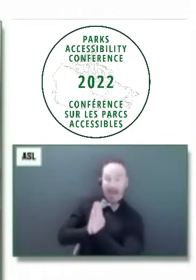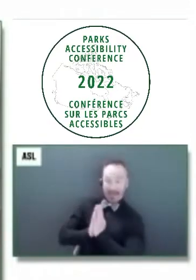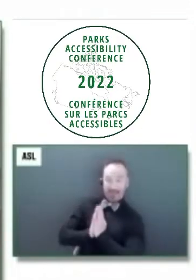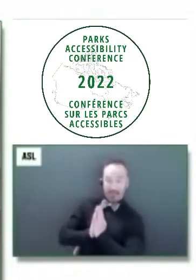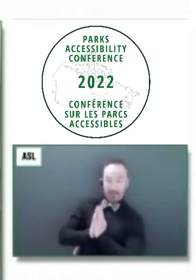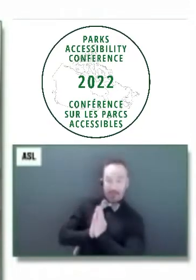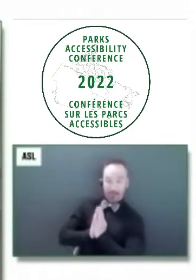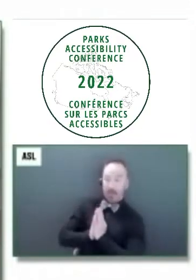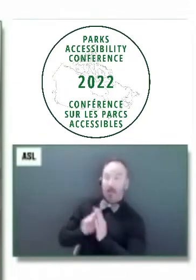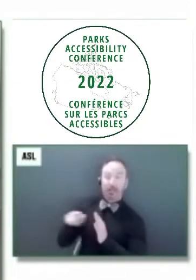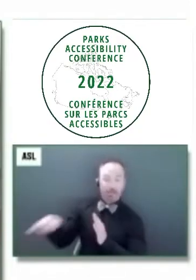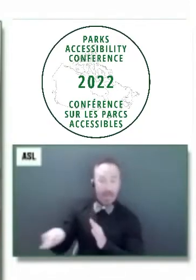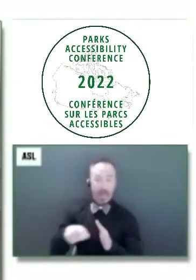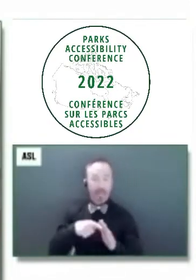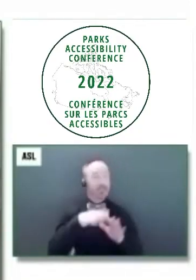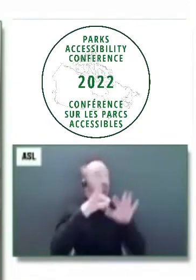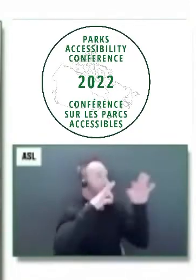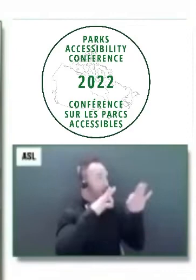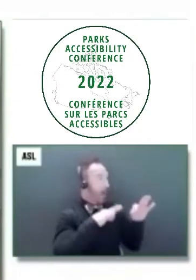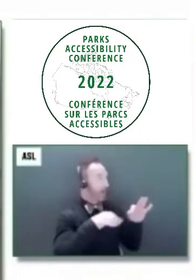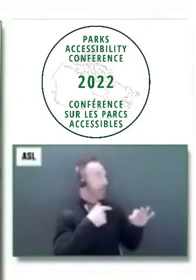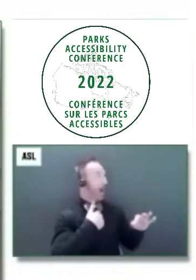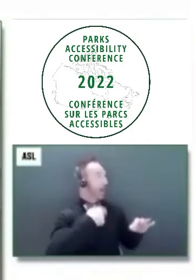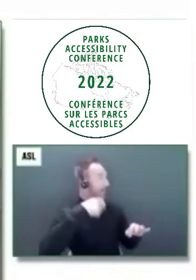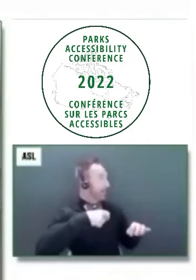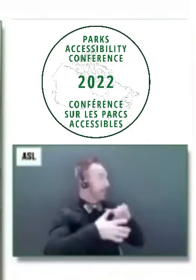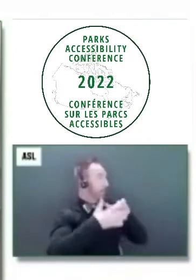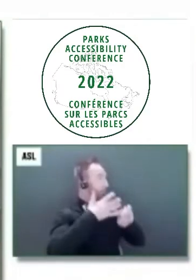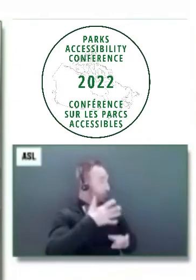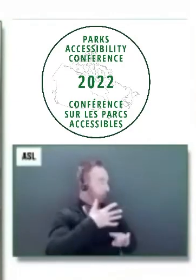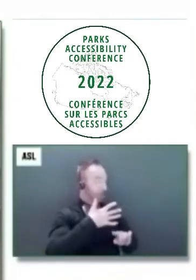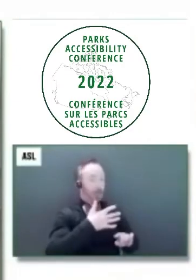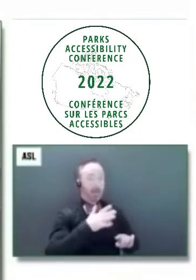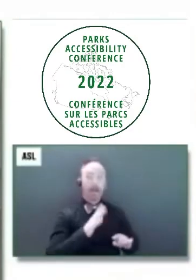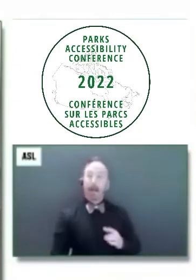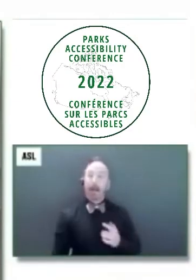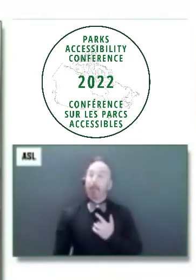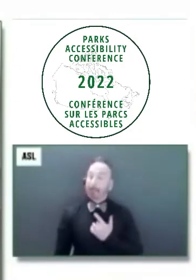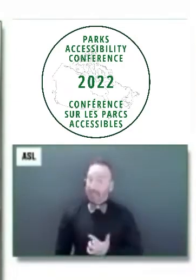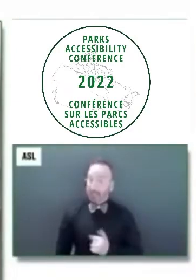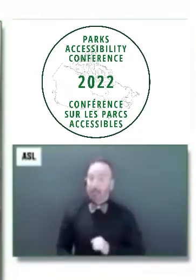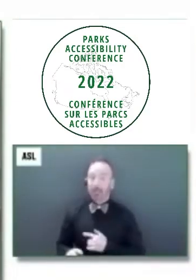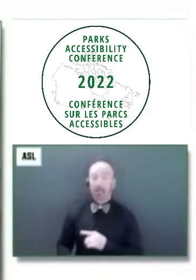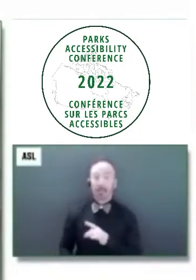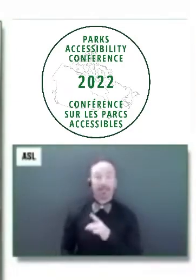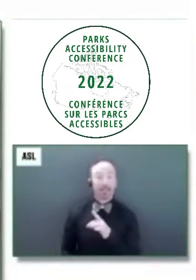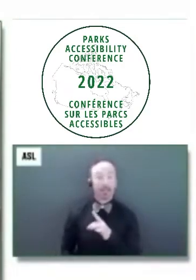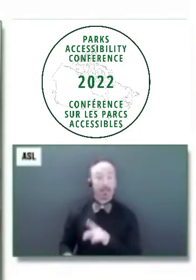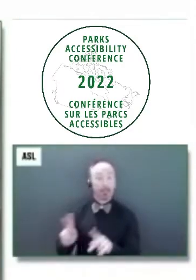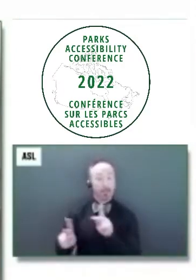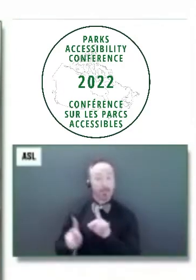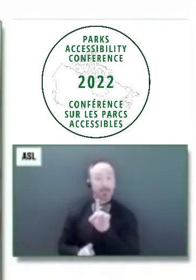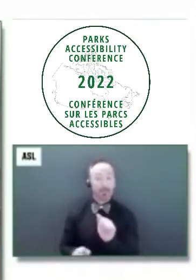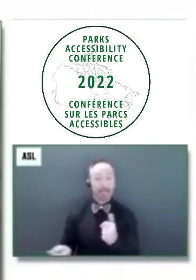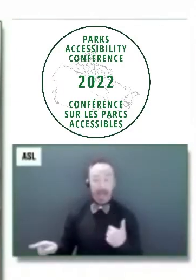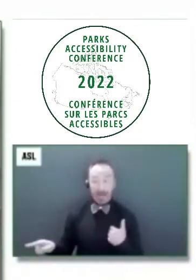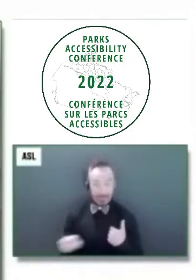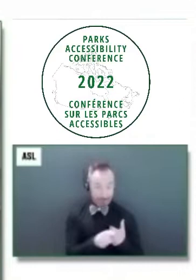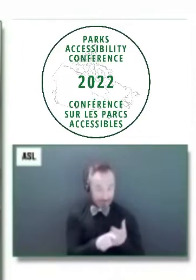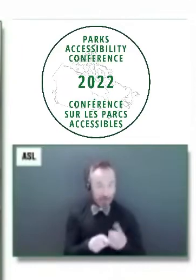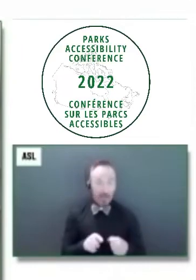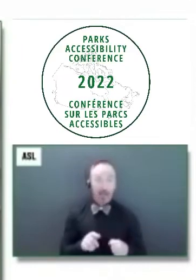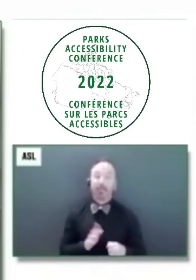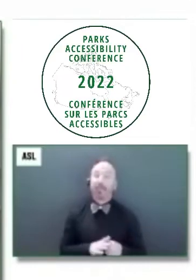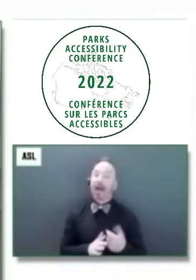them. There's a reason we do this, and it's because historically persons with disabilities had decisions and choices made for us, often